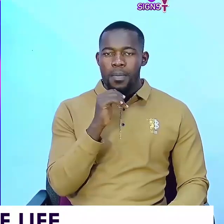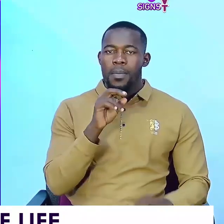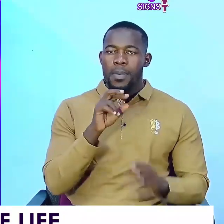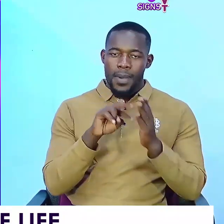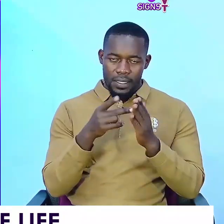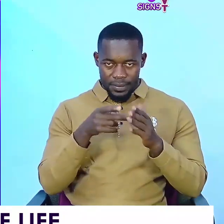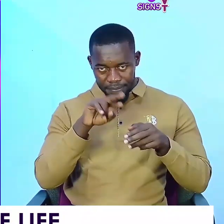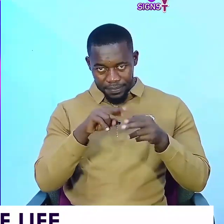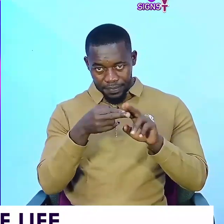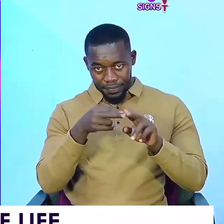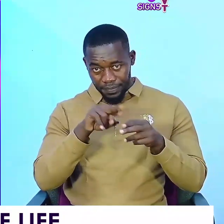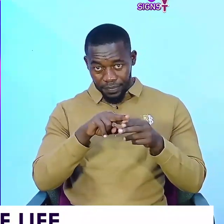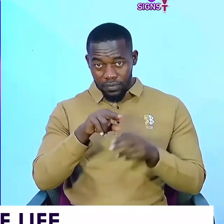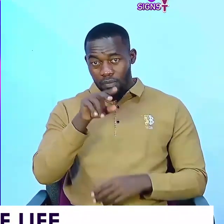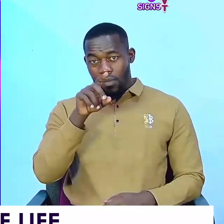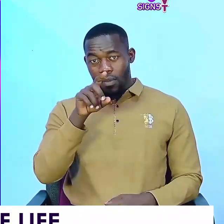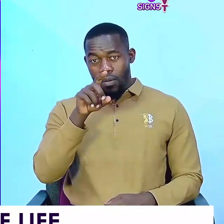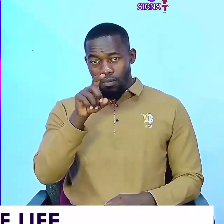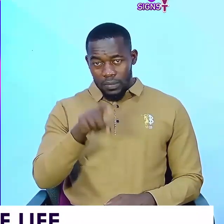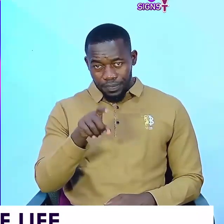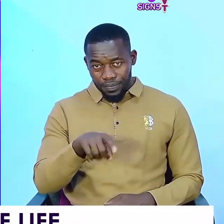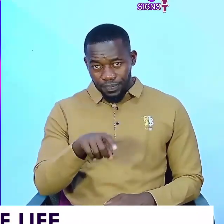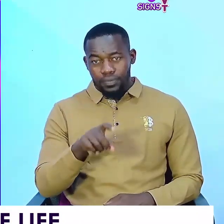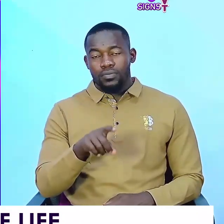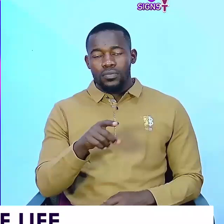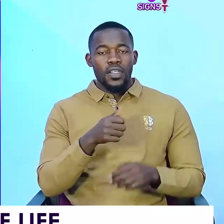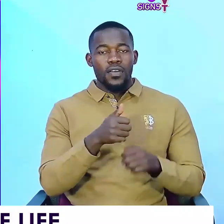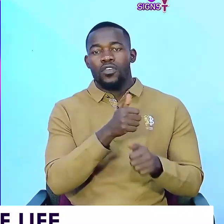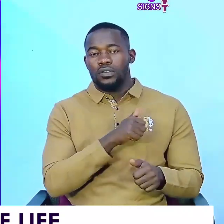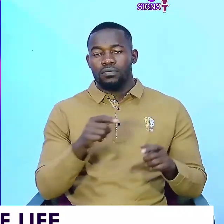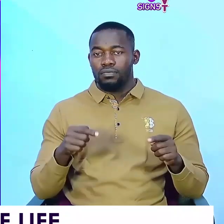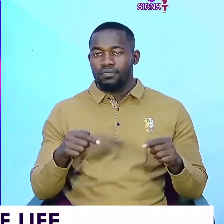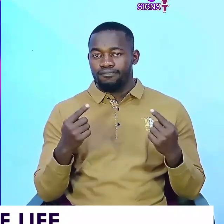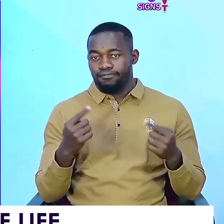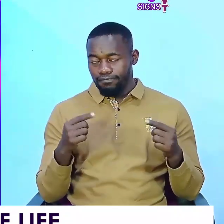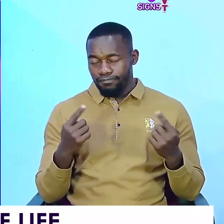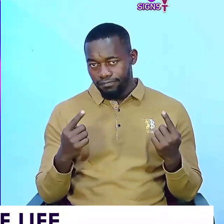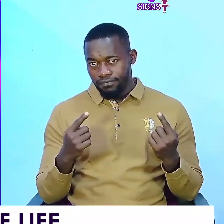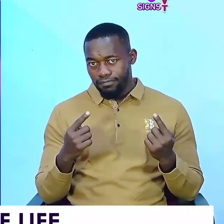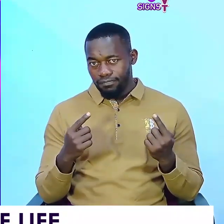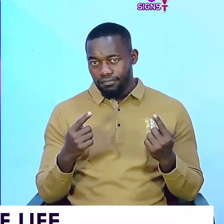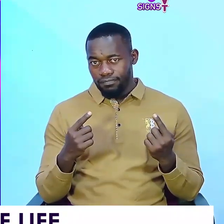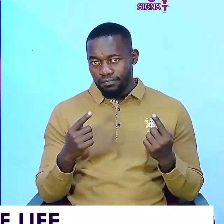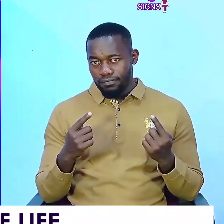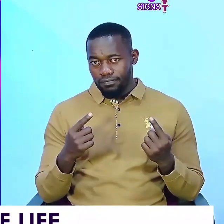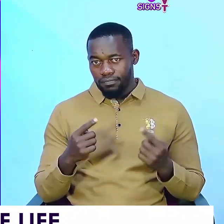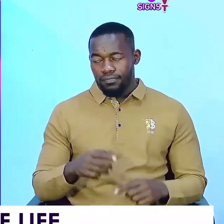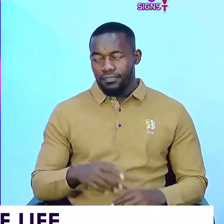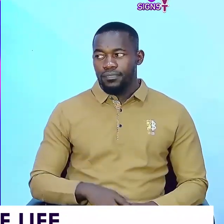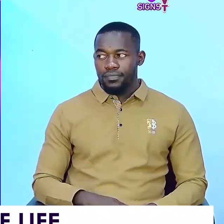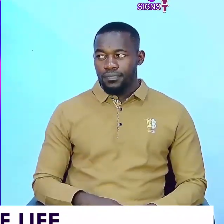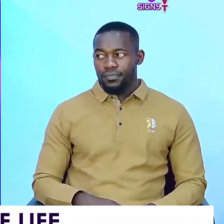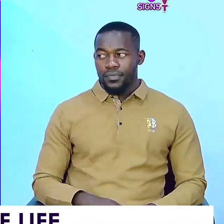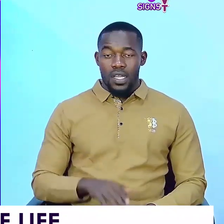to protect ourselves from violence. However, there's a difference between ultimatums and healthy boundaries. Okay. Yeah, in